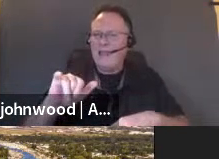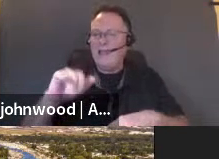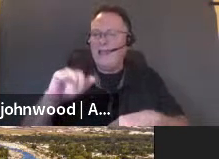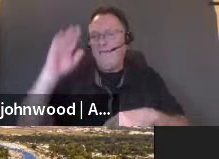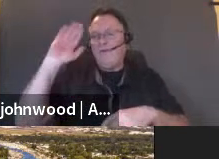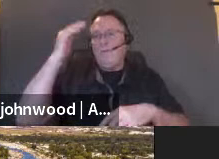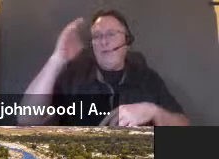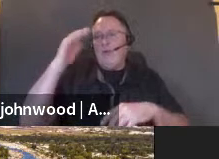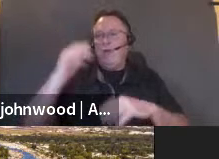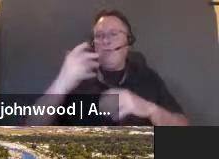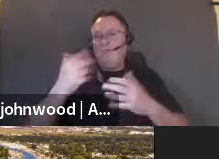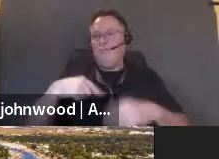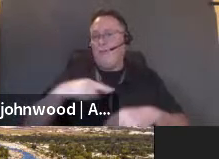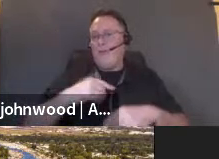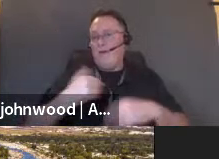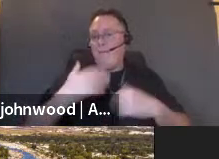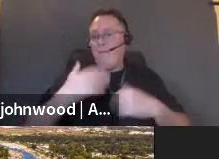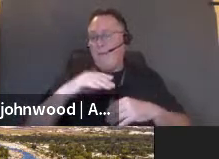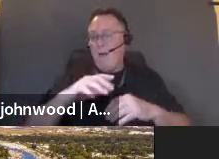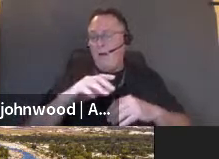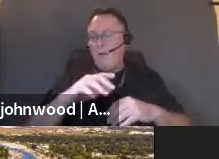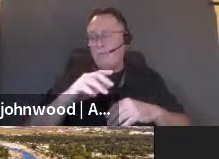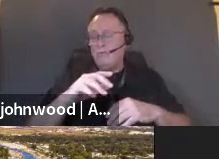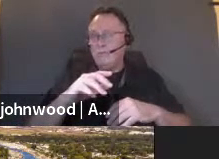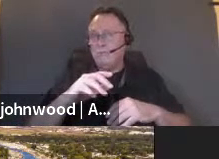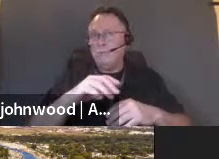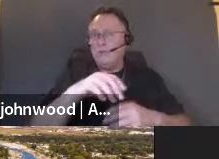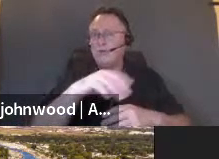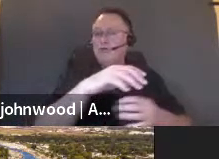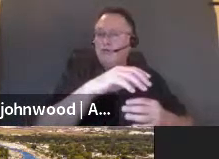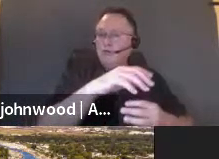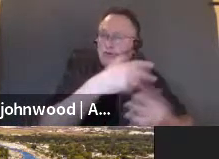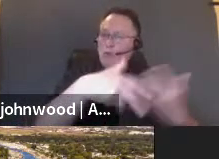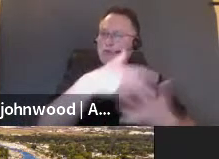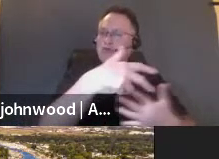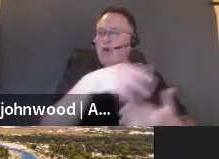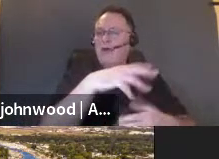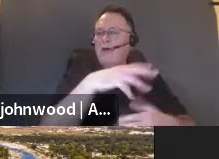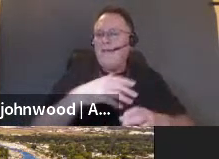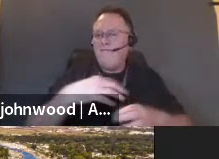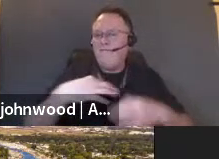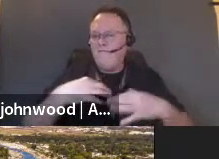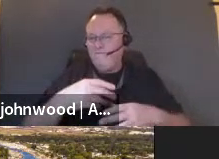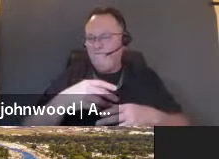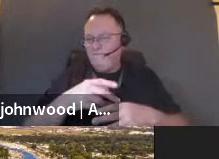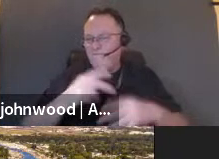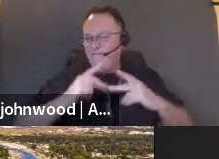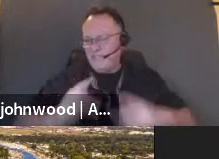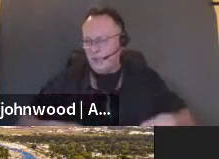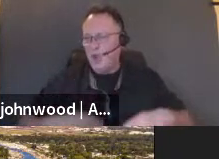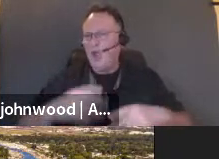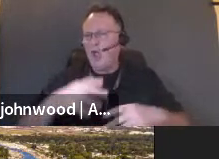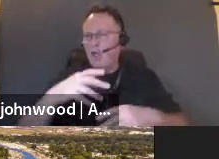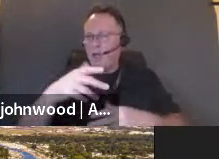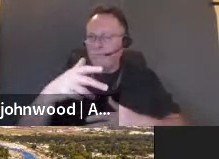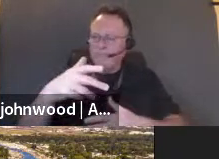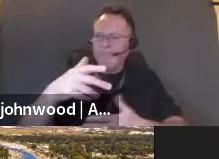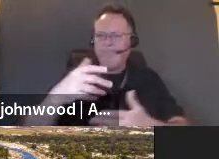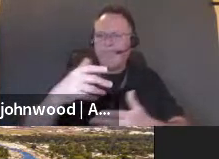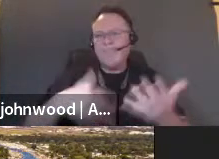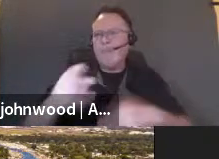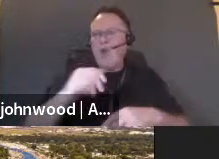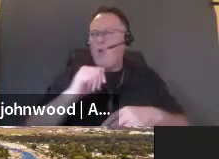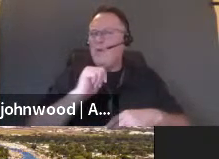are with the physical and social and economic characteristics of this corridor, we don't know nearly as much as individuals